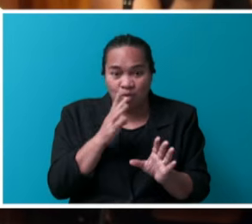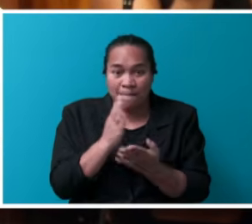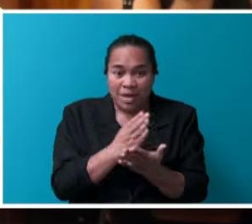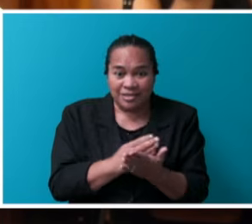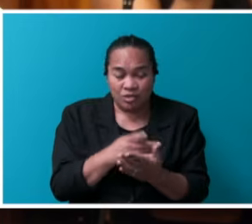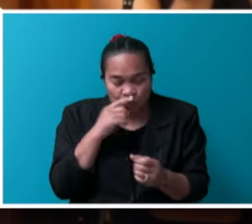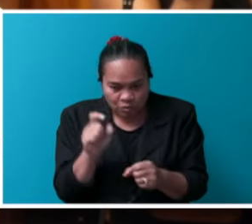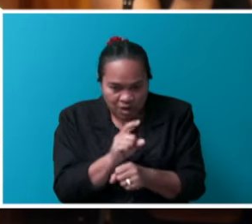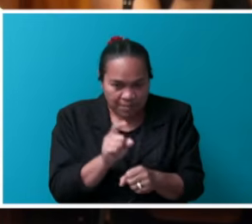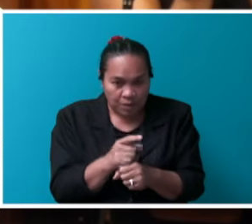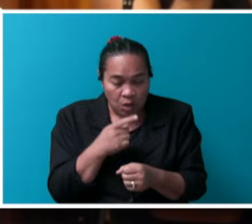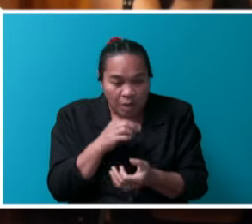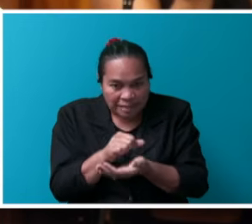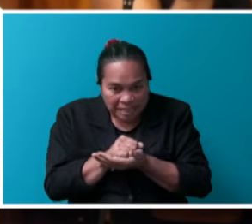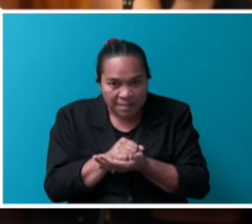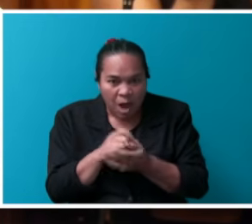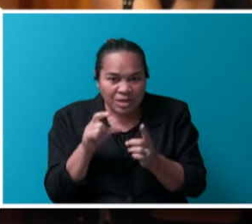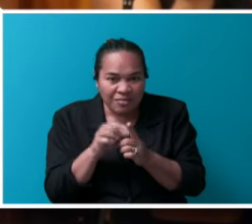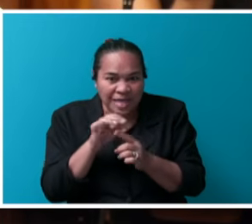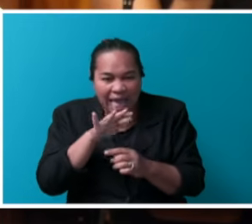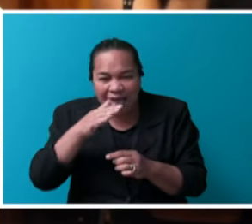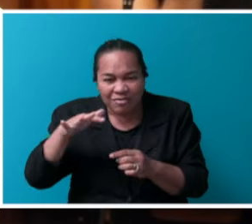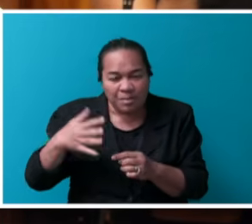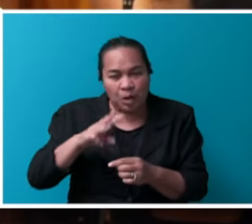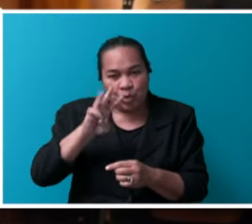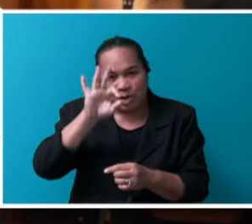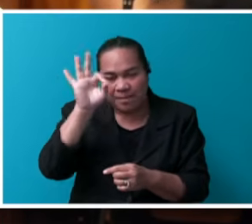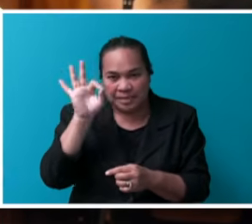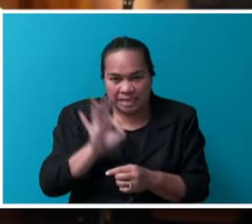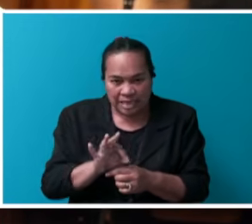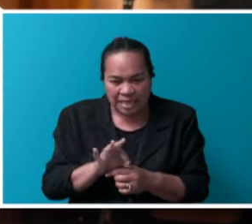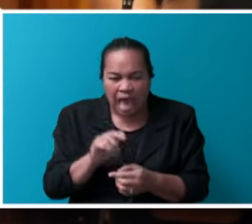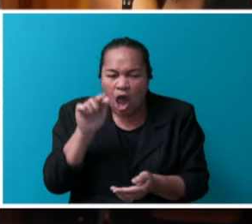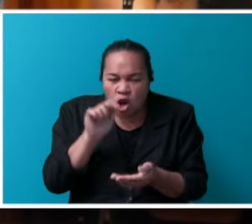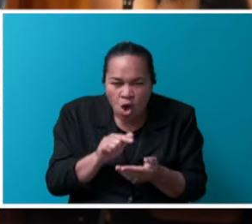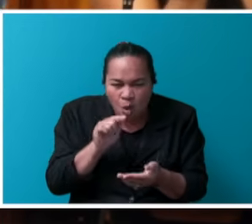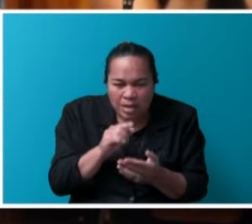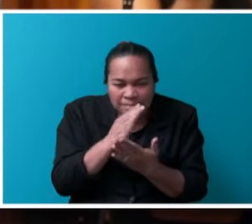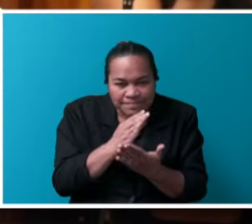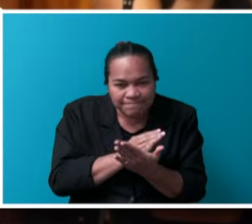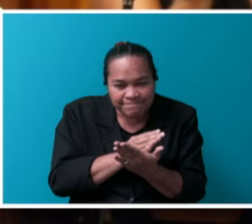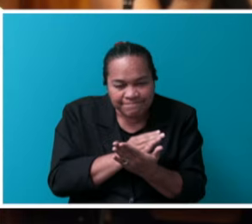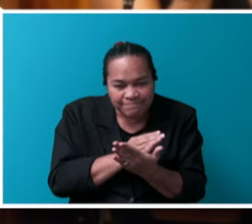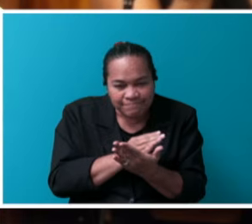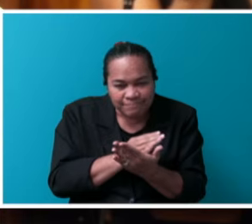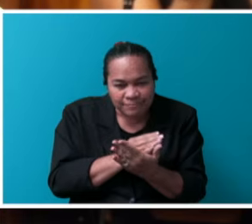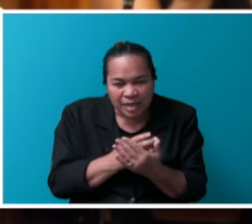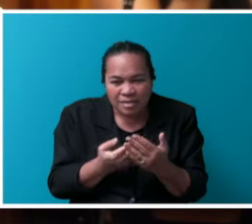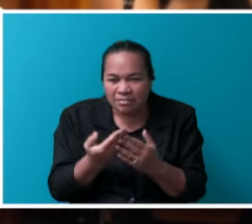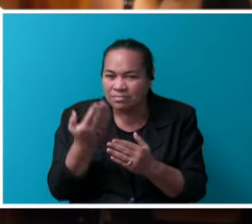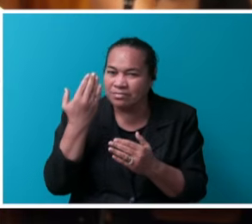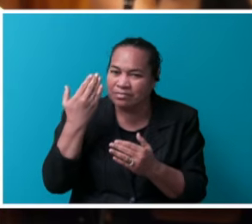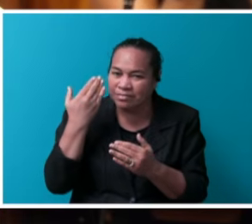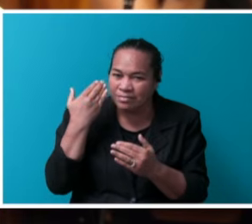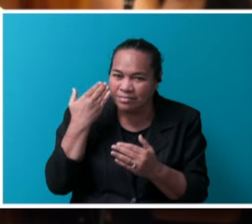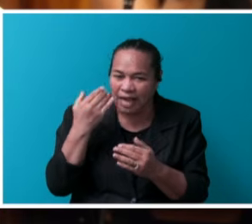We kept our actual deficits at an average of around 3%, lower than budgeted and much lower than under the previous